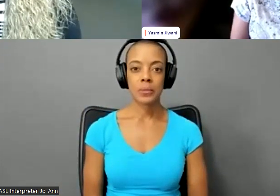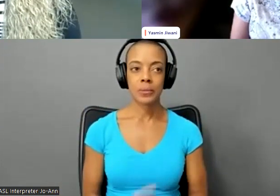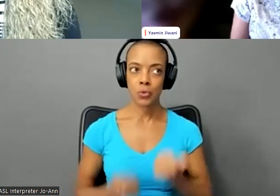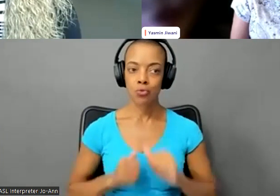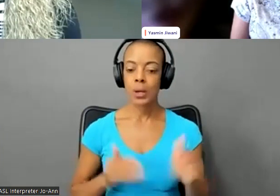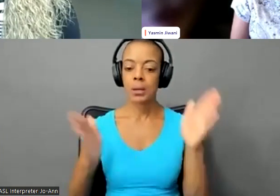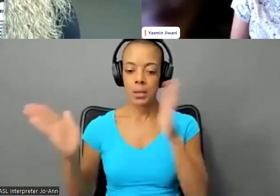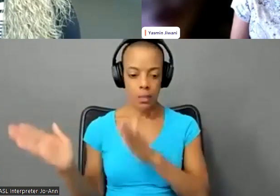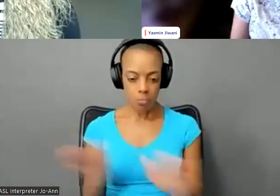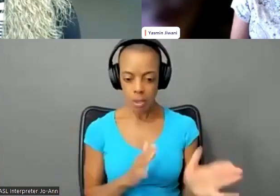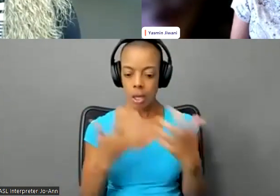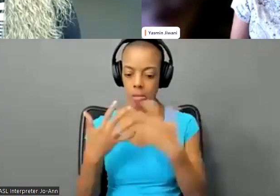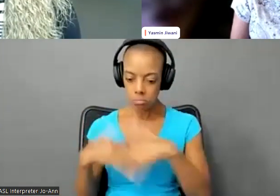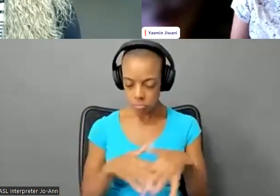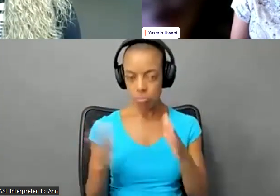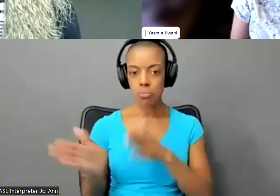your purpose.